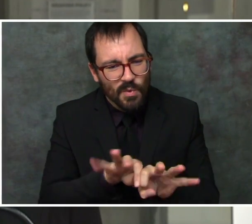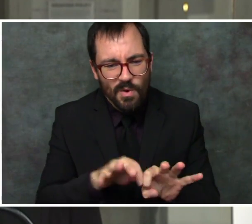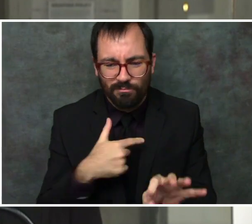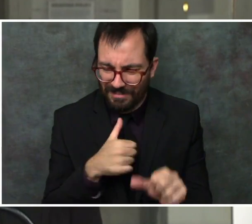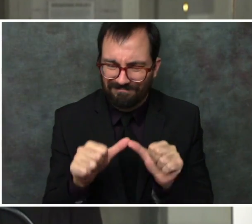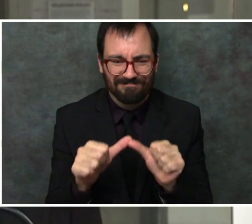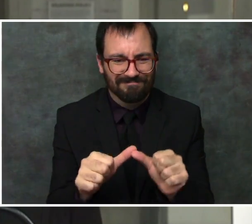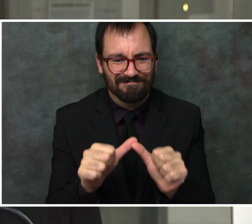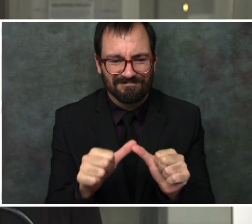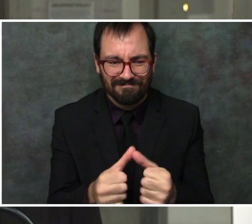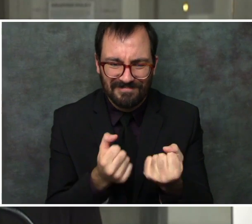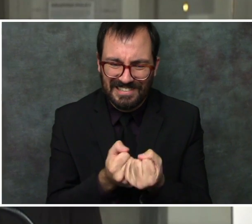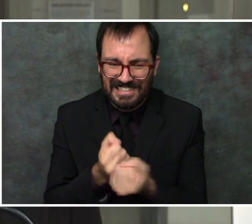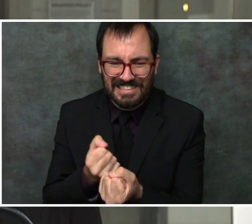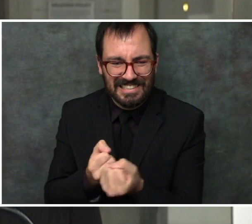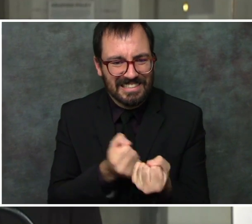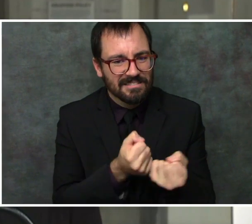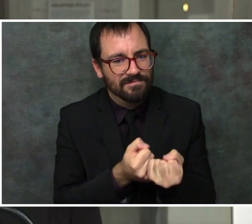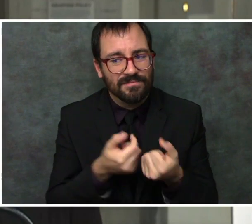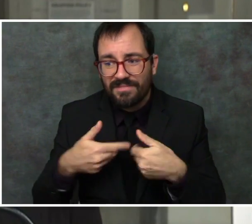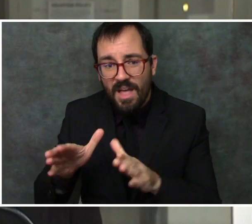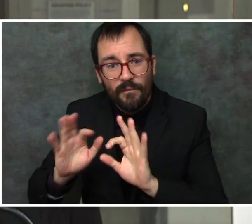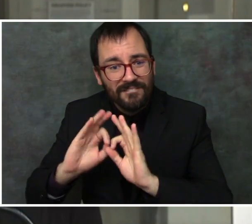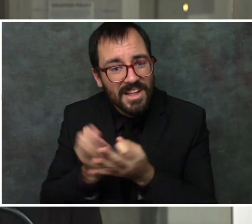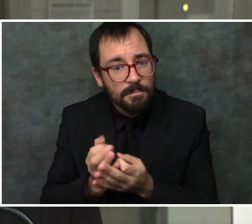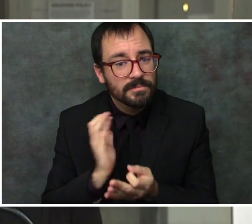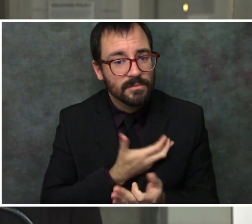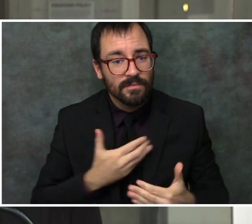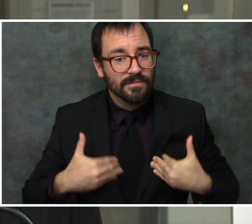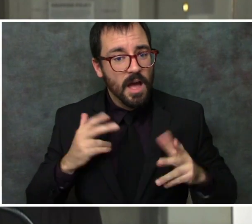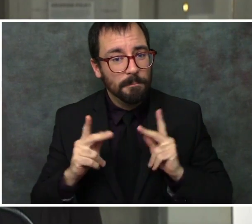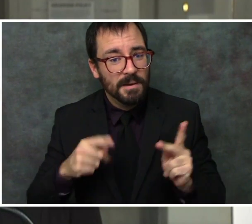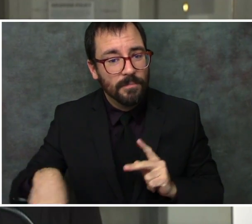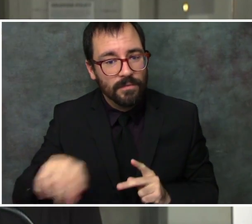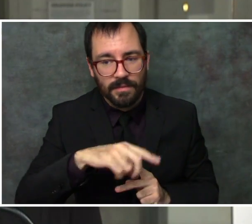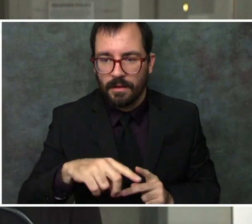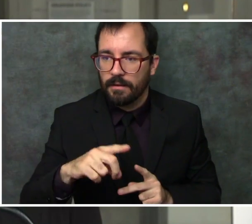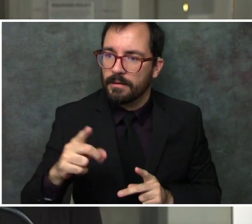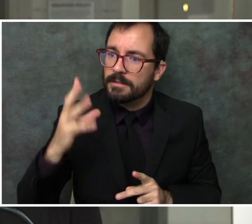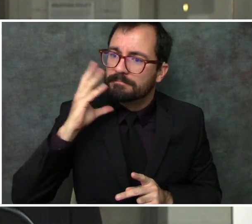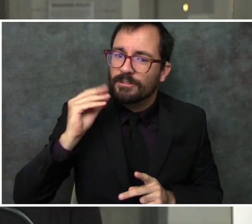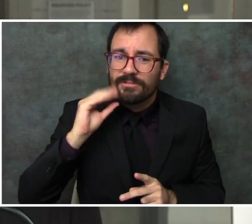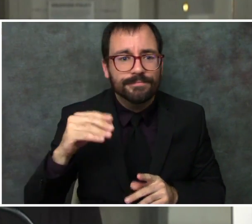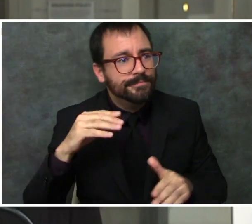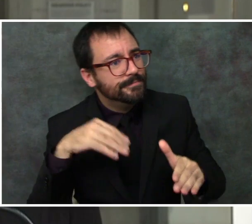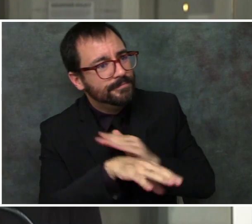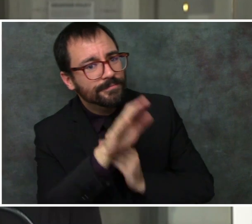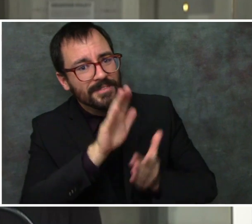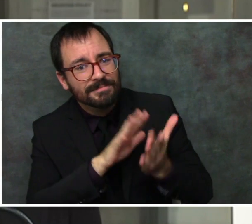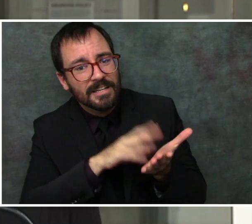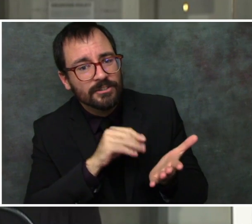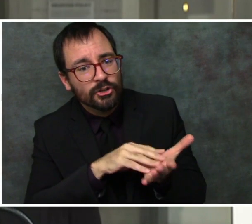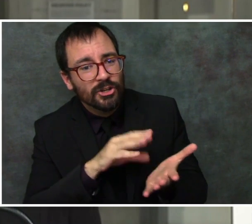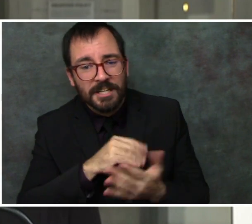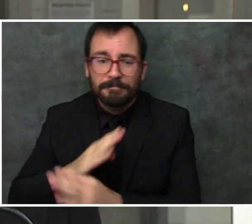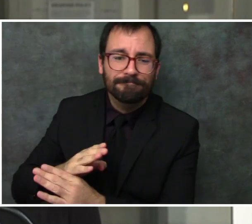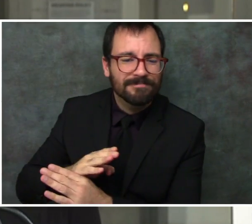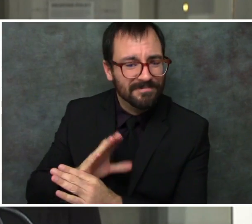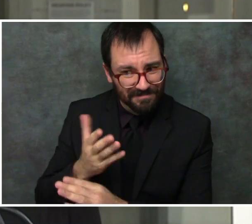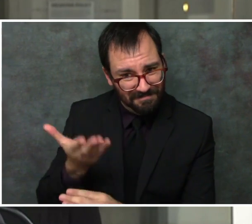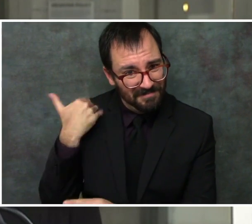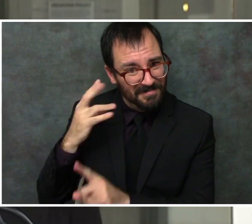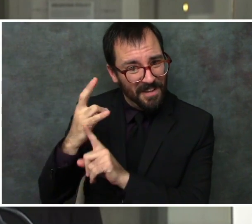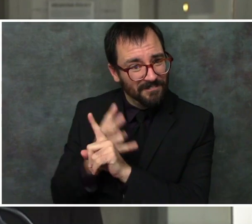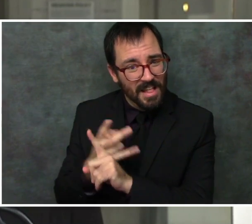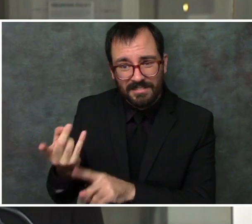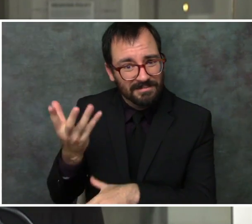our young people in particular to have those experiences that they've missed out on for the past 7 months. The relationship they